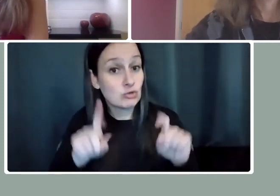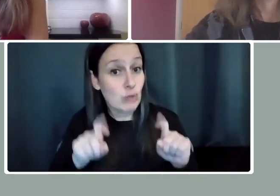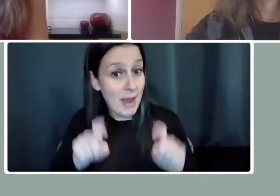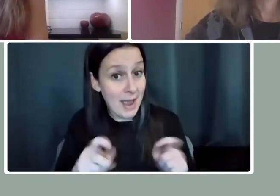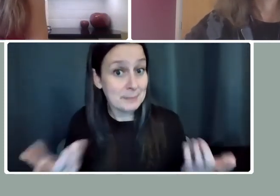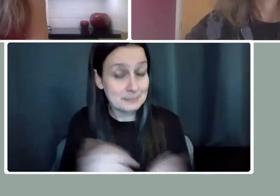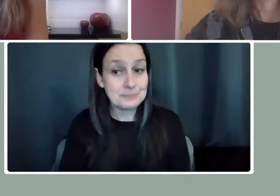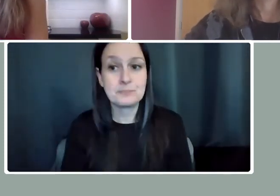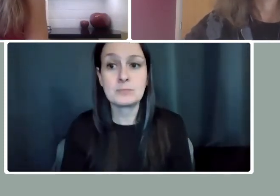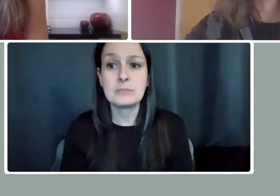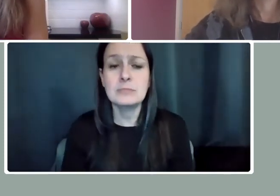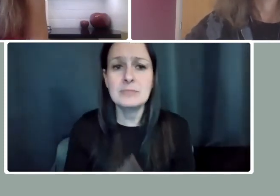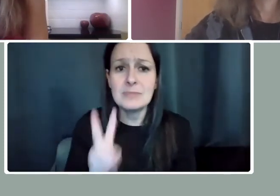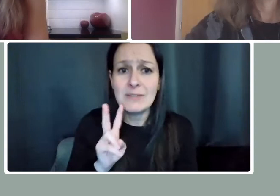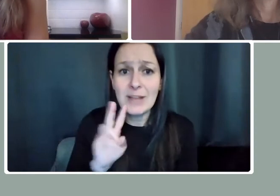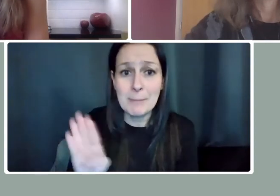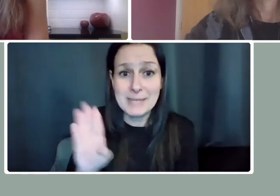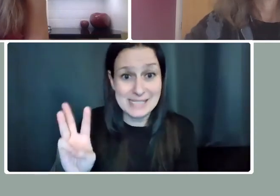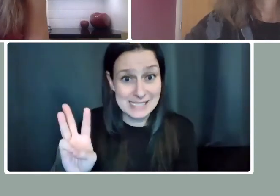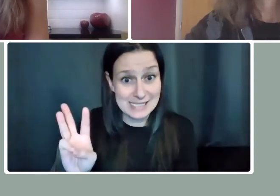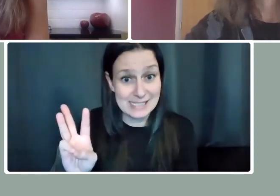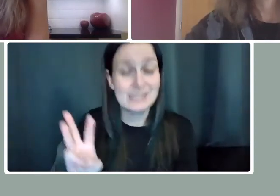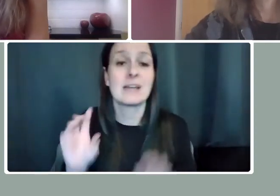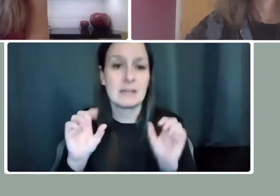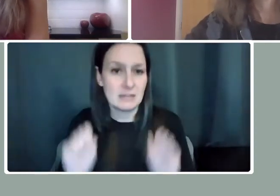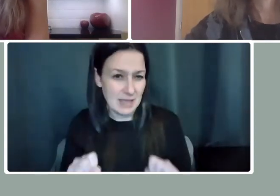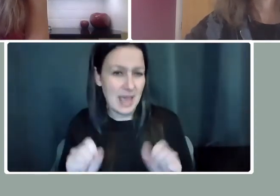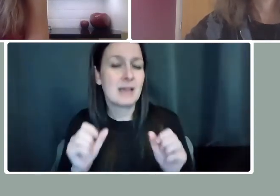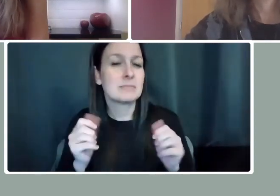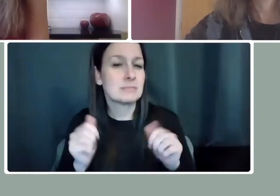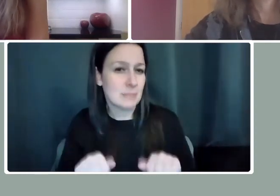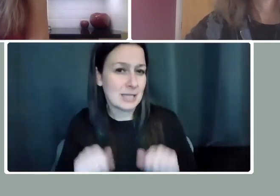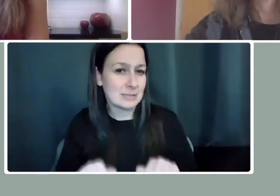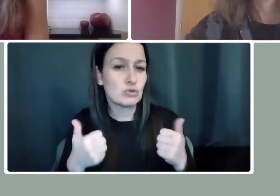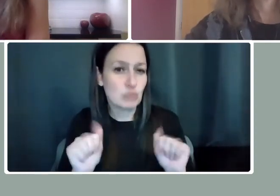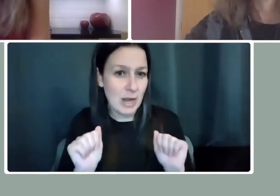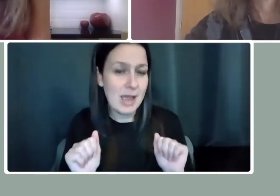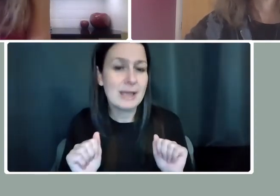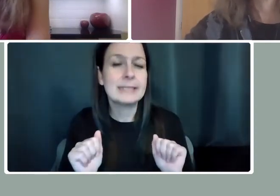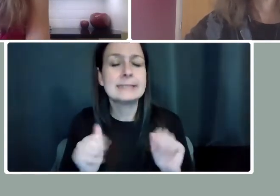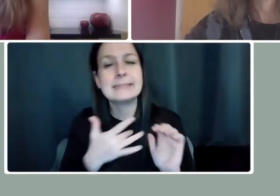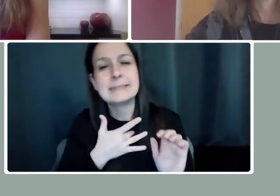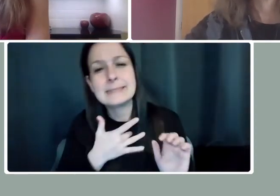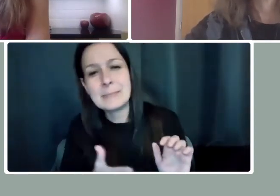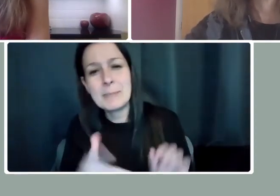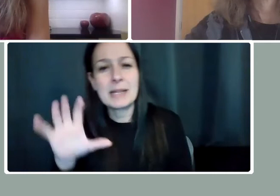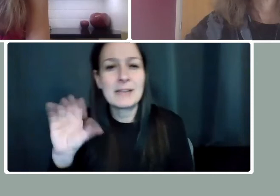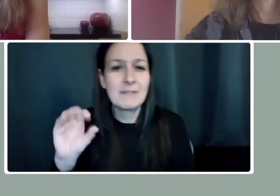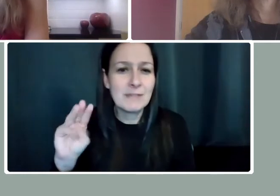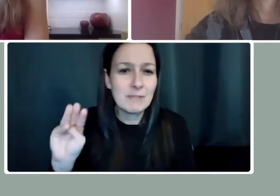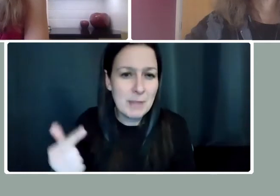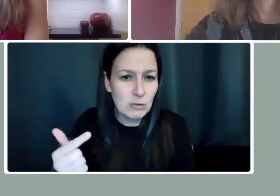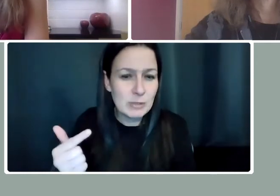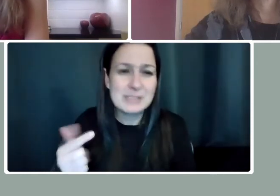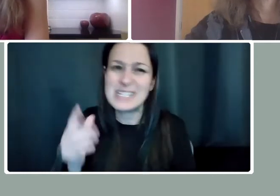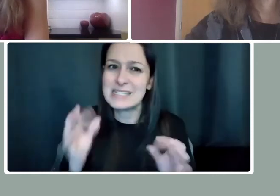try. Vitamin B6 is something that you could try. Typically 50 milligrams, definitely